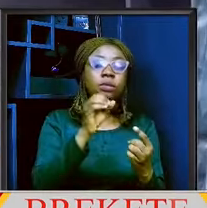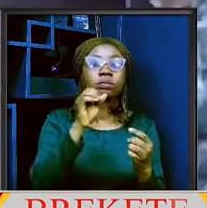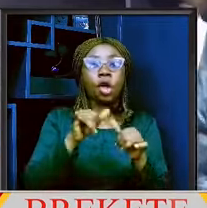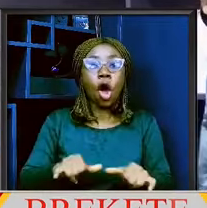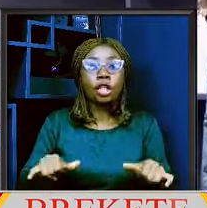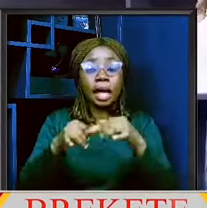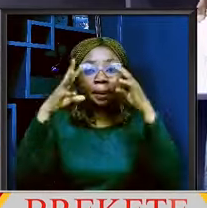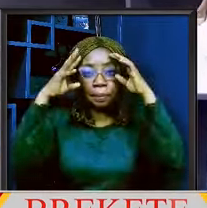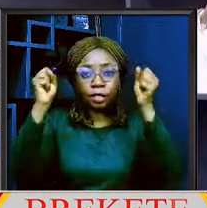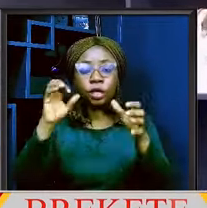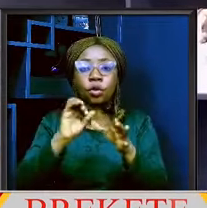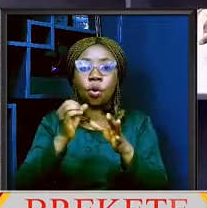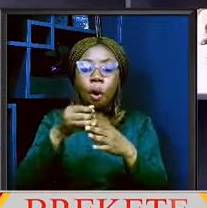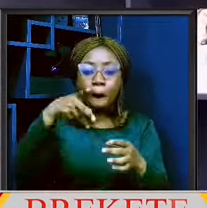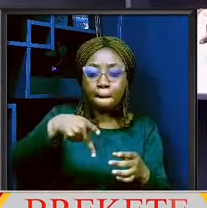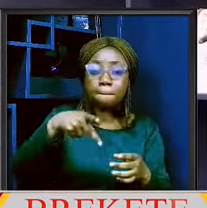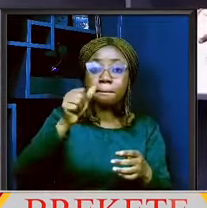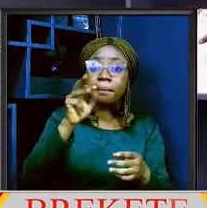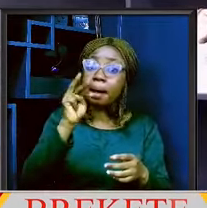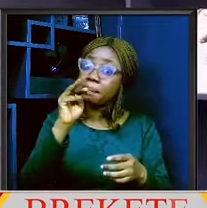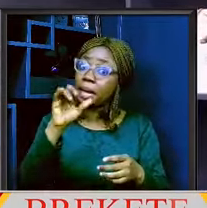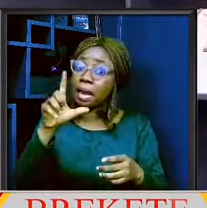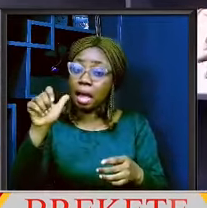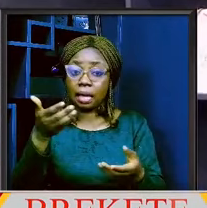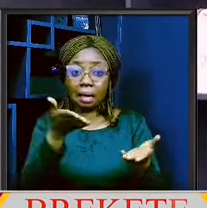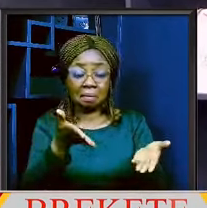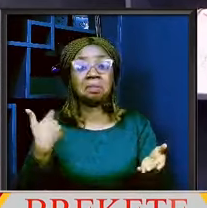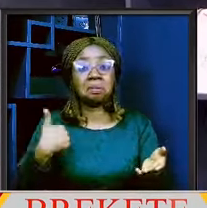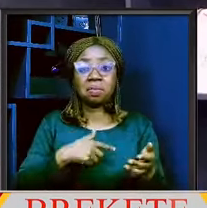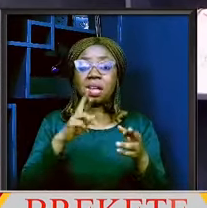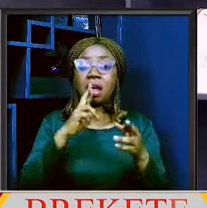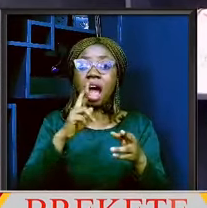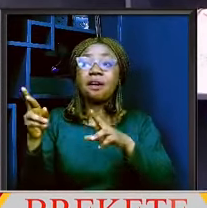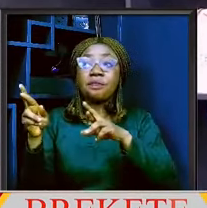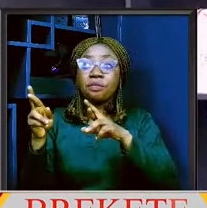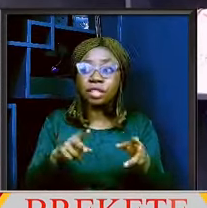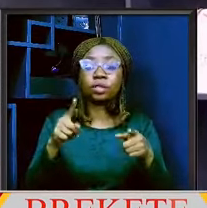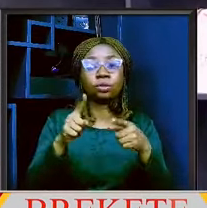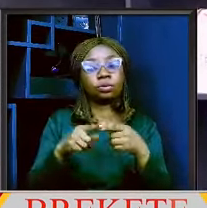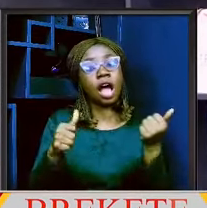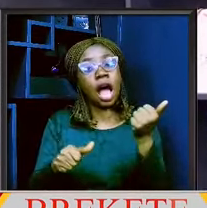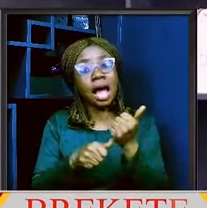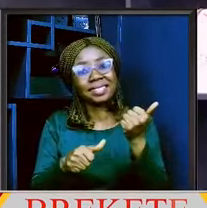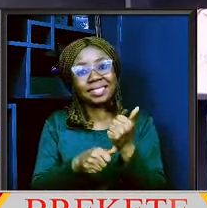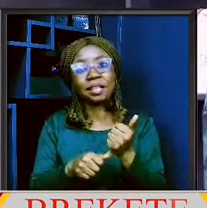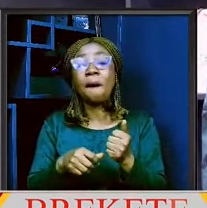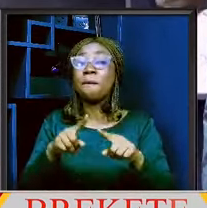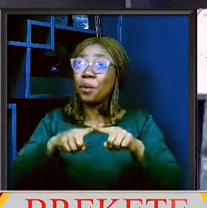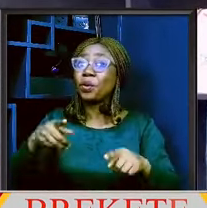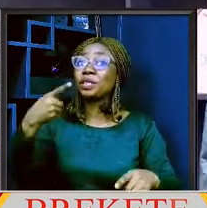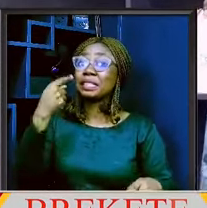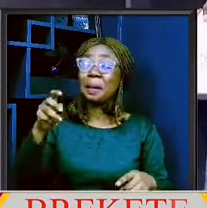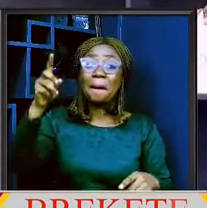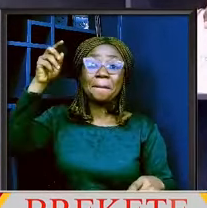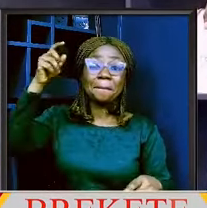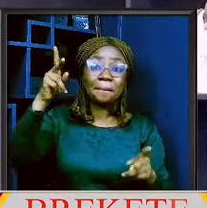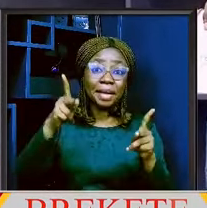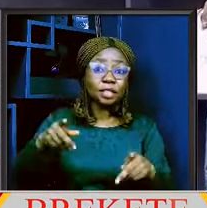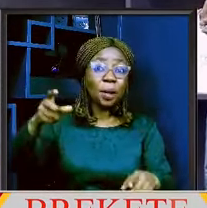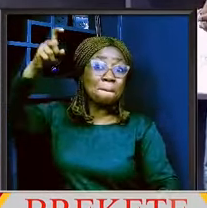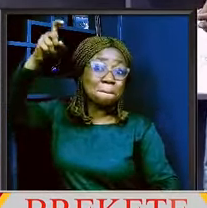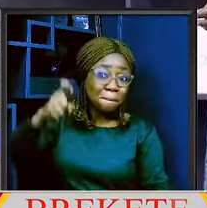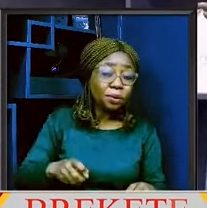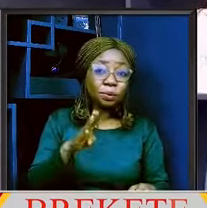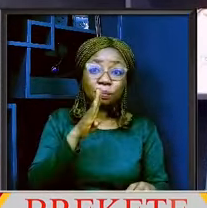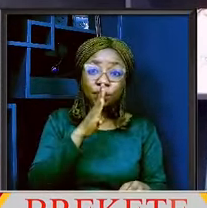here, get in touch with us. We are ready to assist. But on the condition that the person is qualified for that